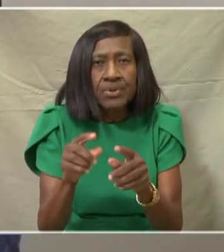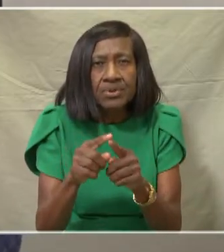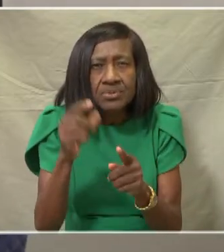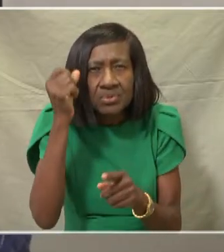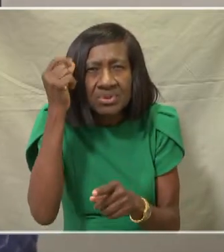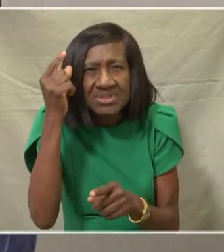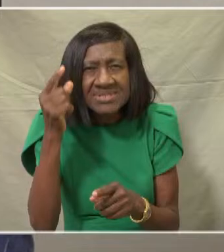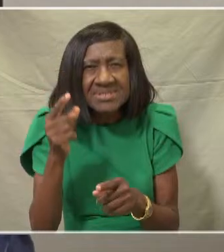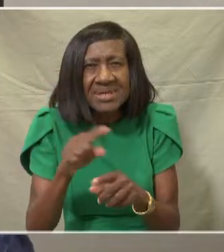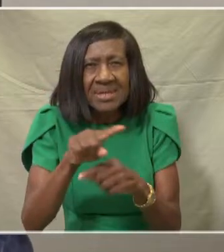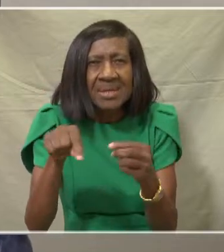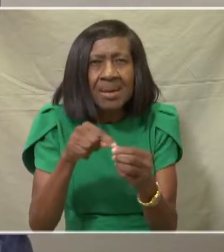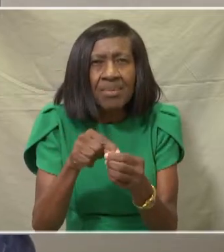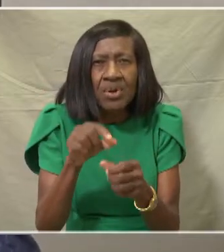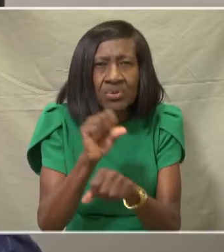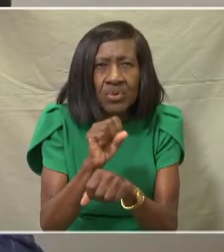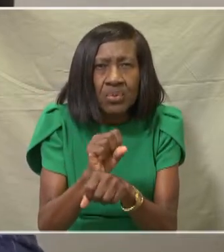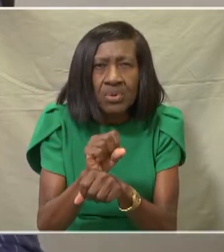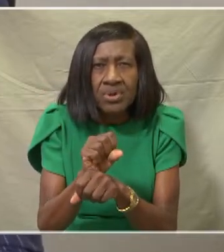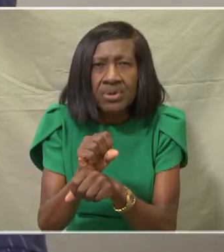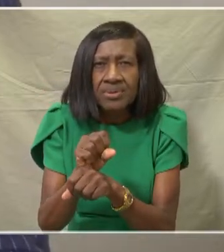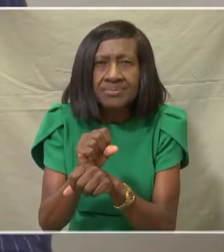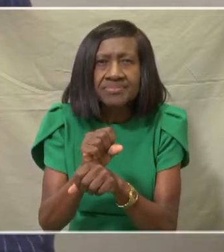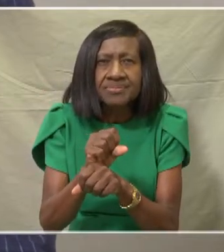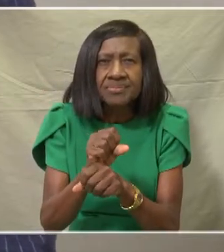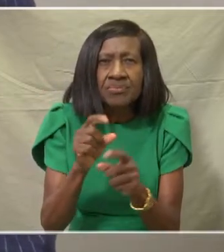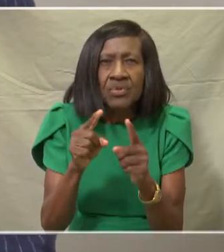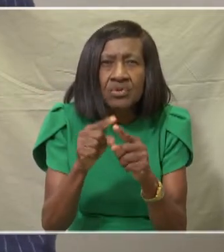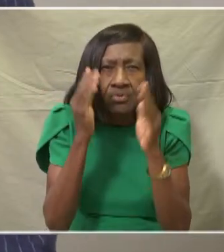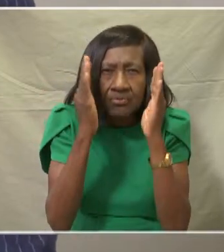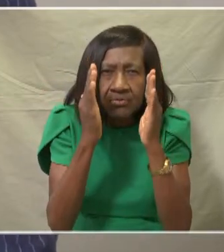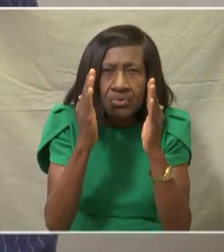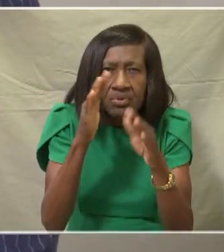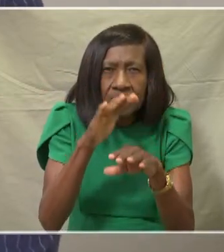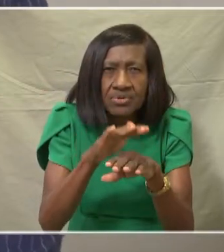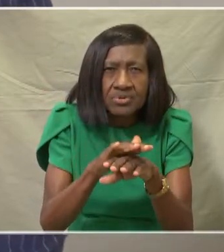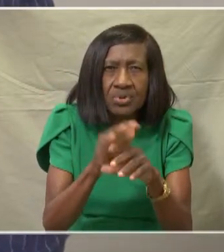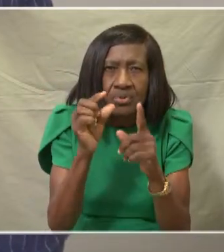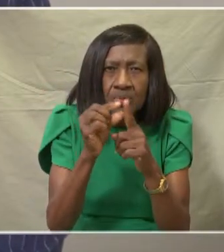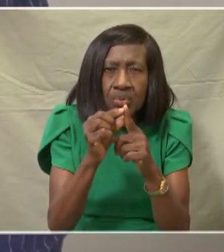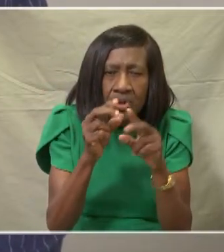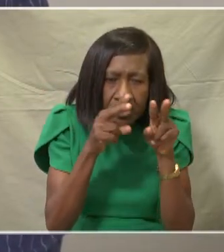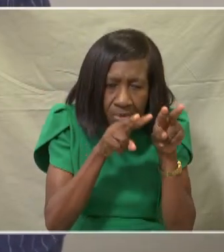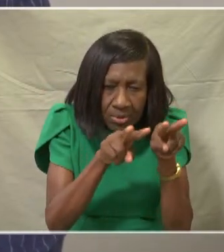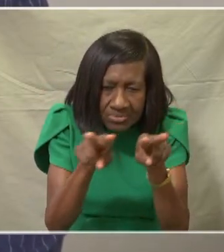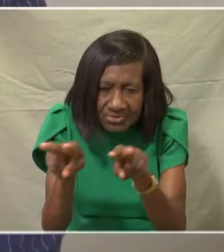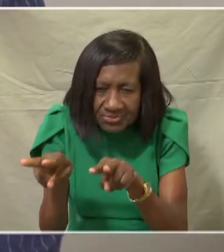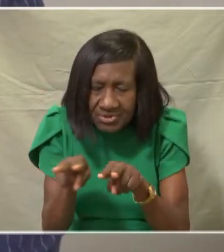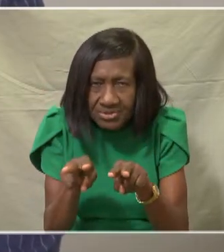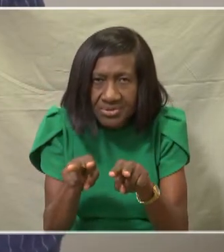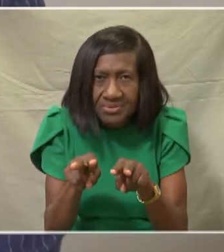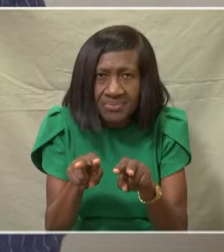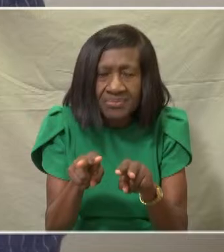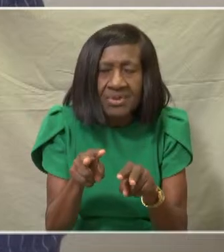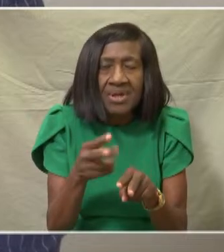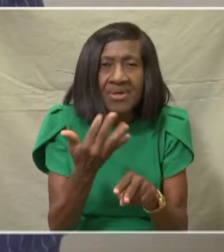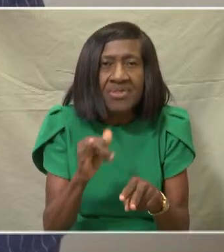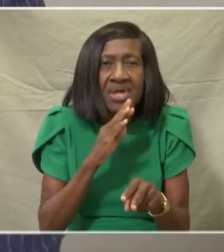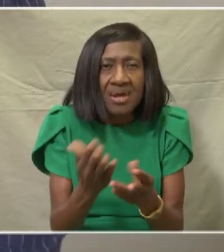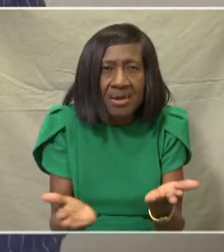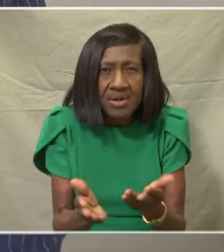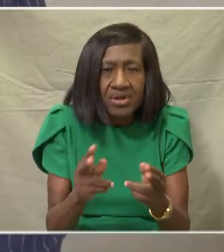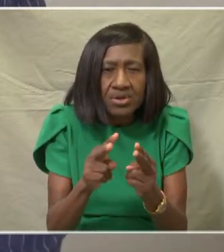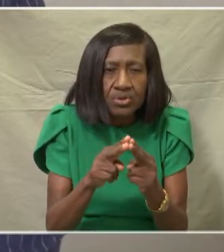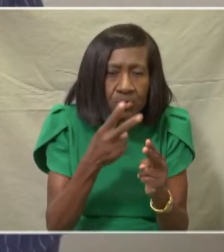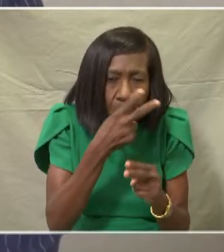work as an election observation mission really is to focus on the word observation. We're very much here to watch, to